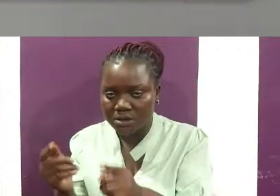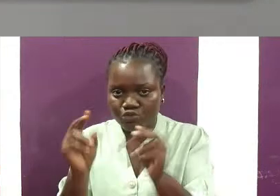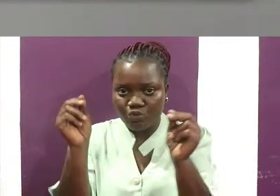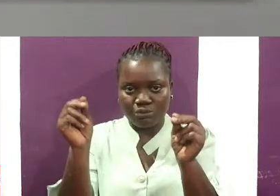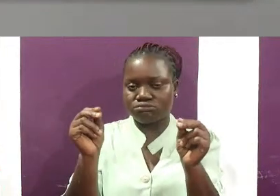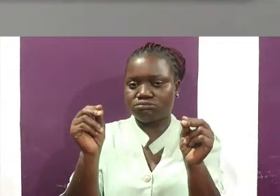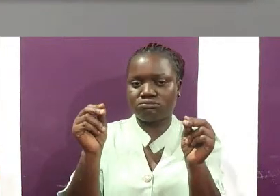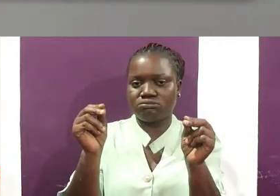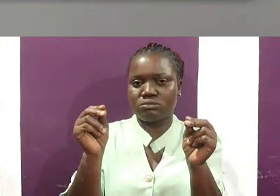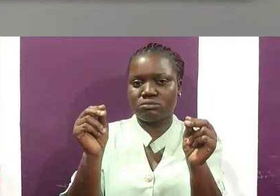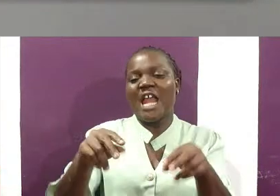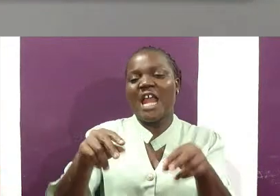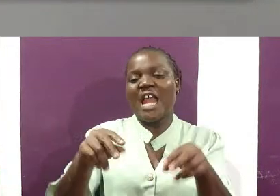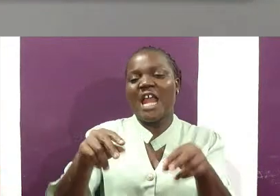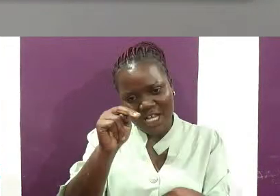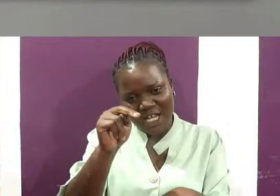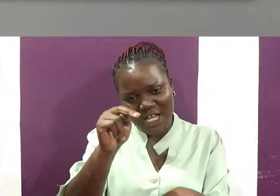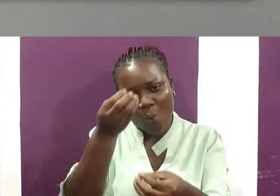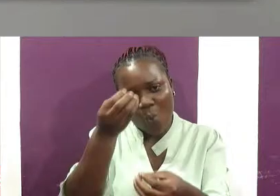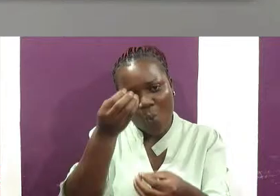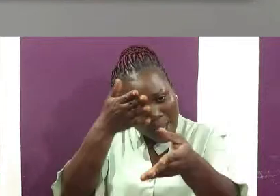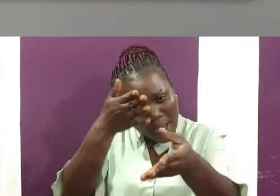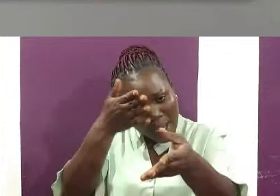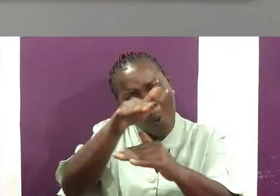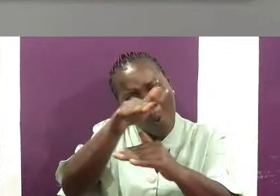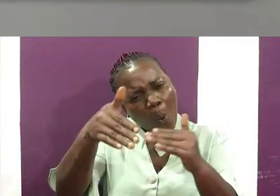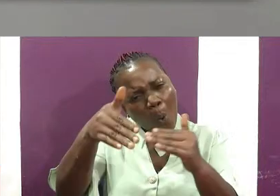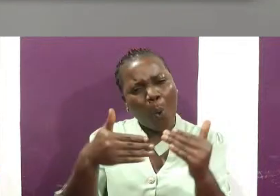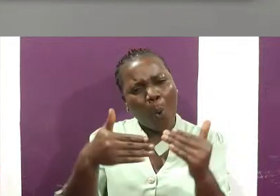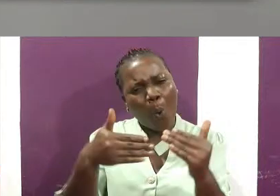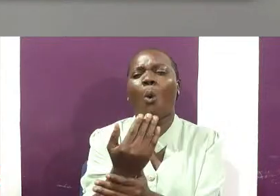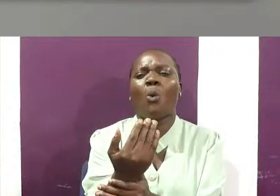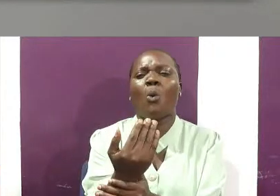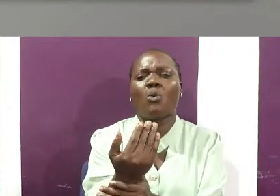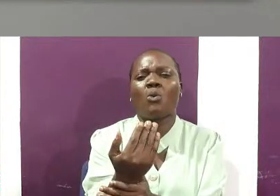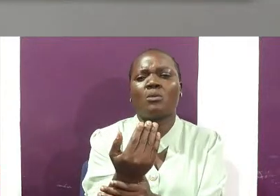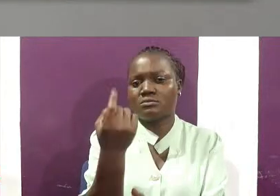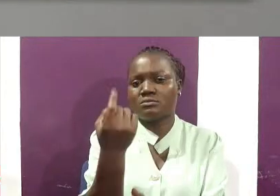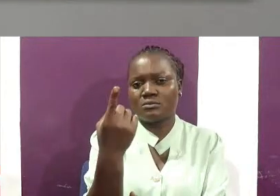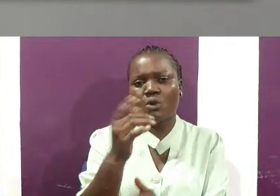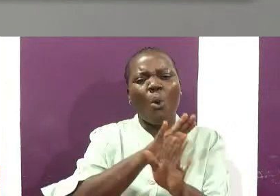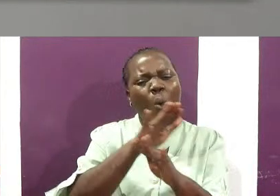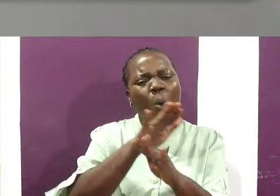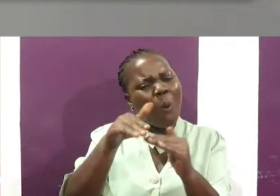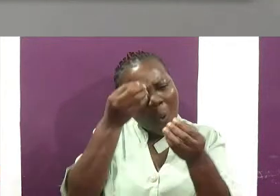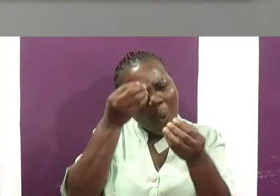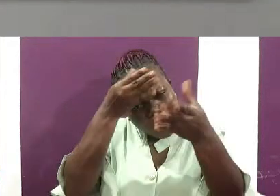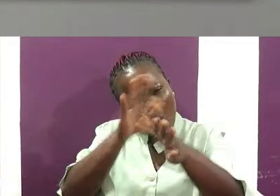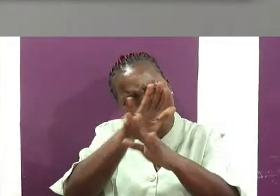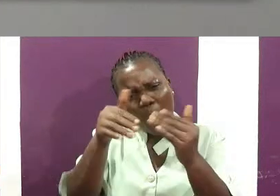But Paul delivers quite a blow to their belief, to their mindset in verse 4.